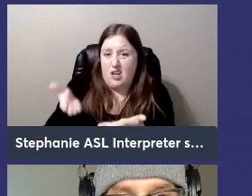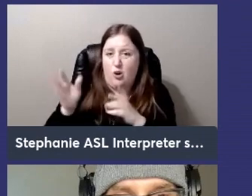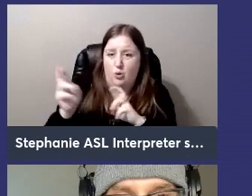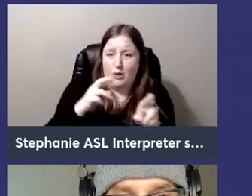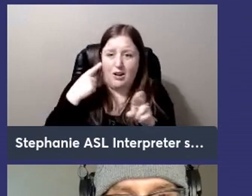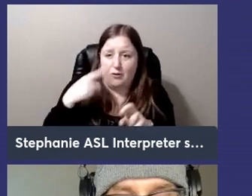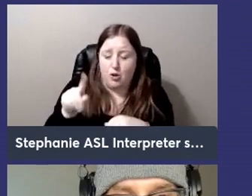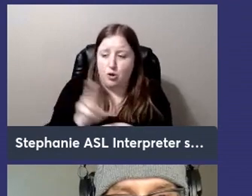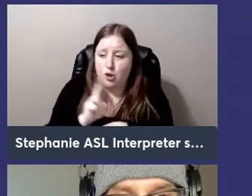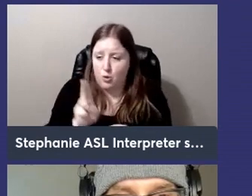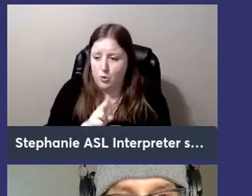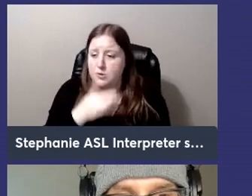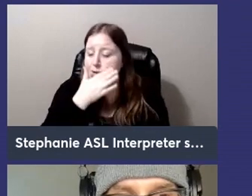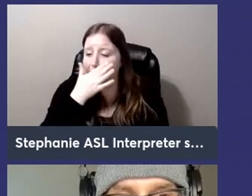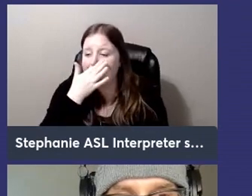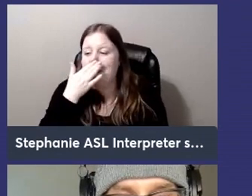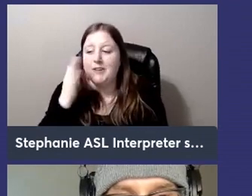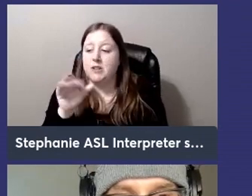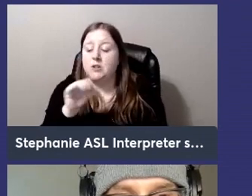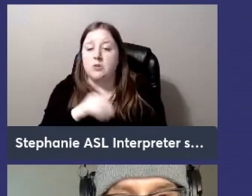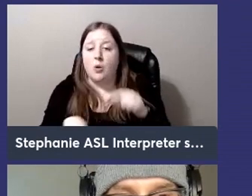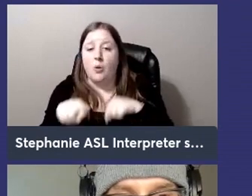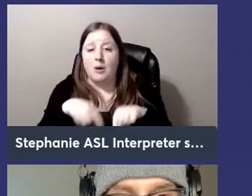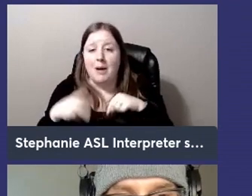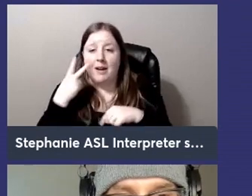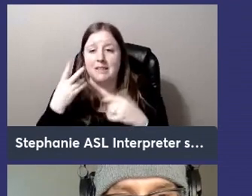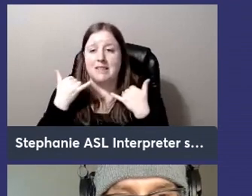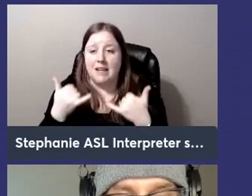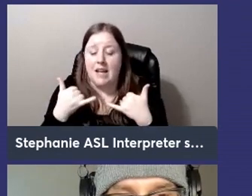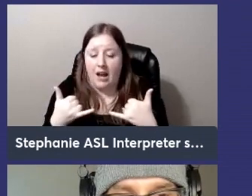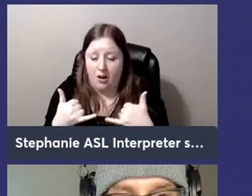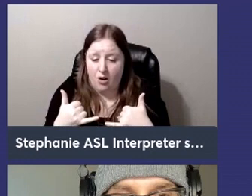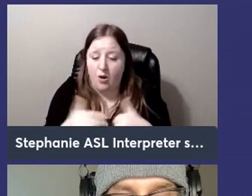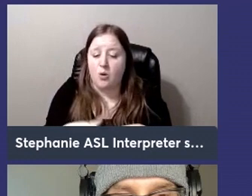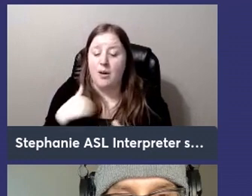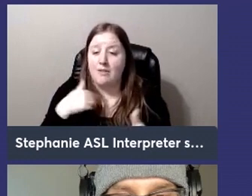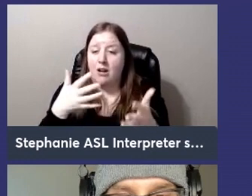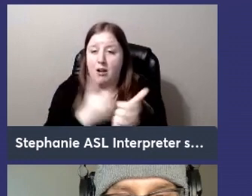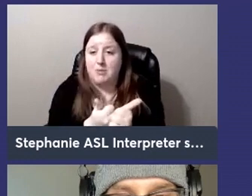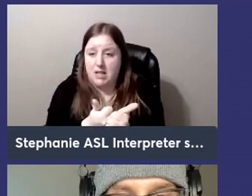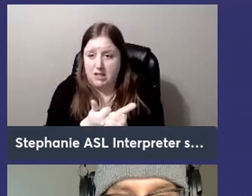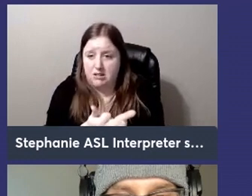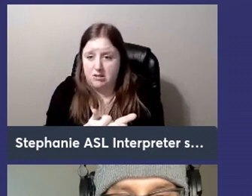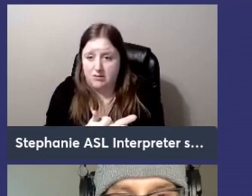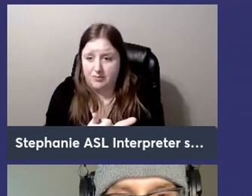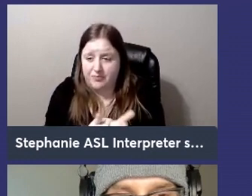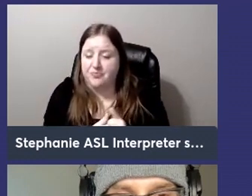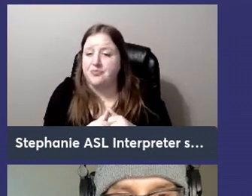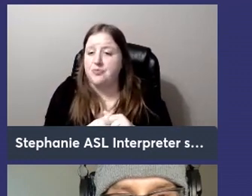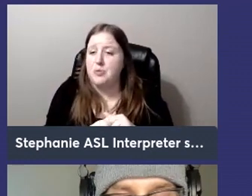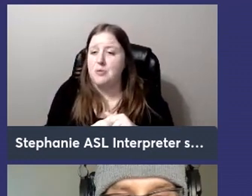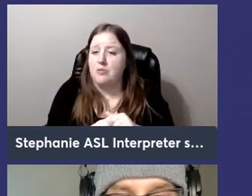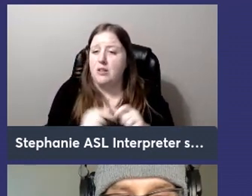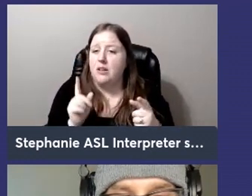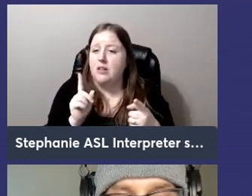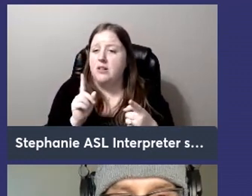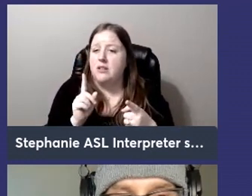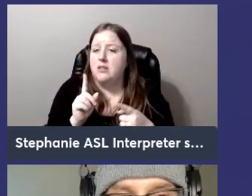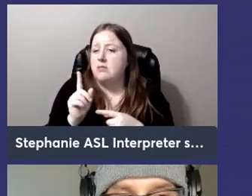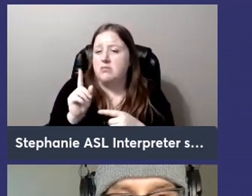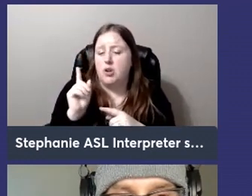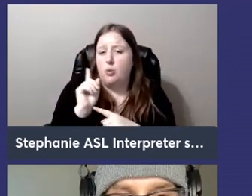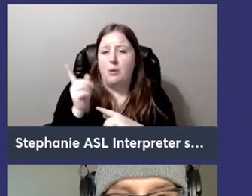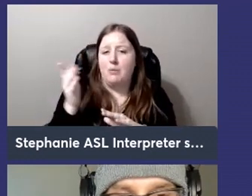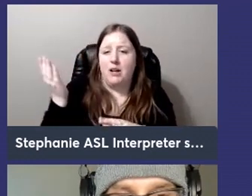to that environment. So going back, I'll see now that there has been a update. You can see that less than a minute ago, I made a